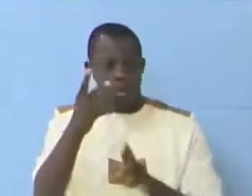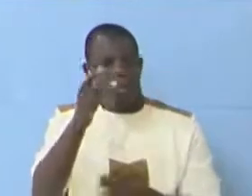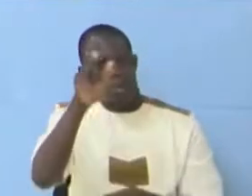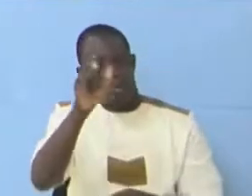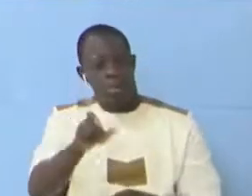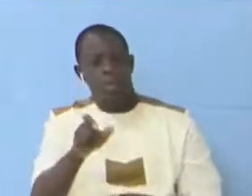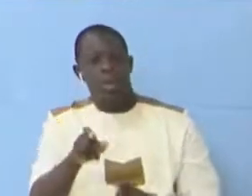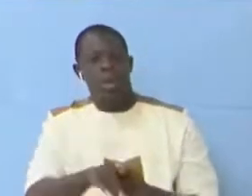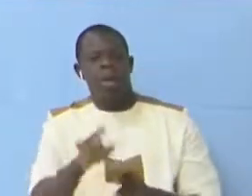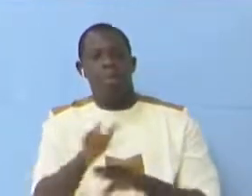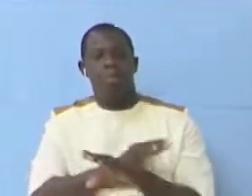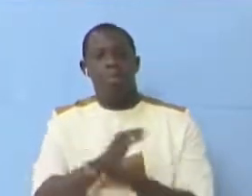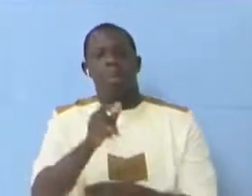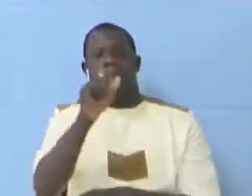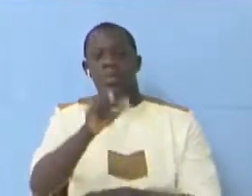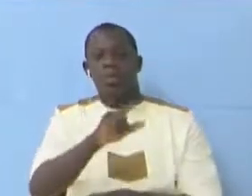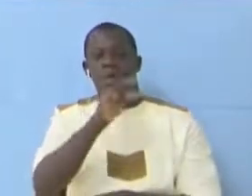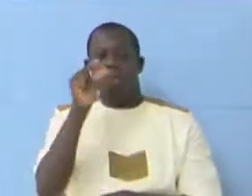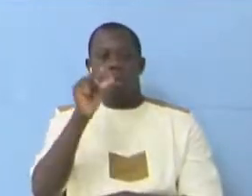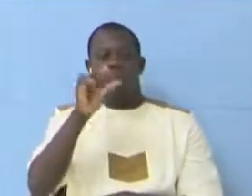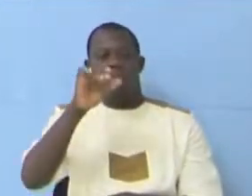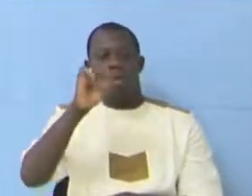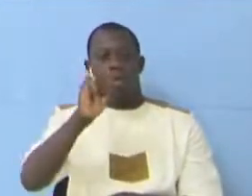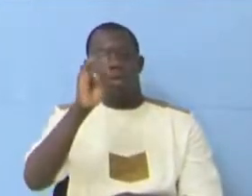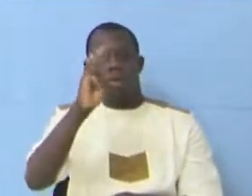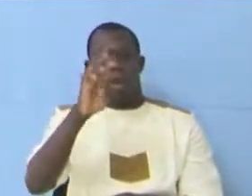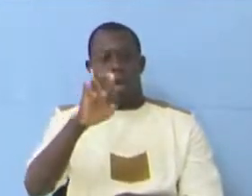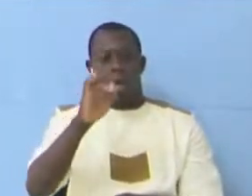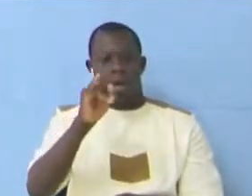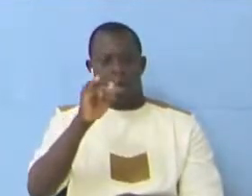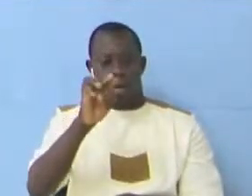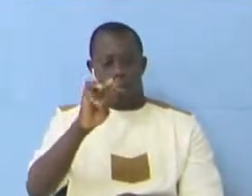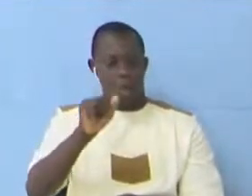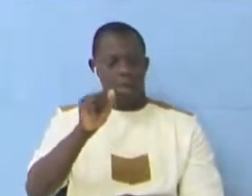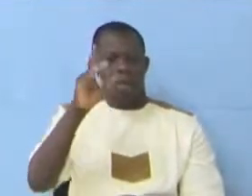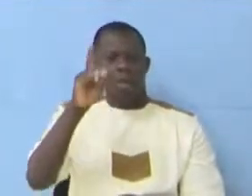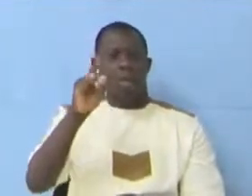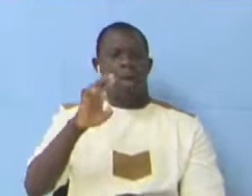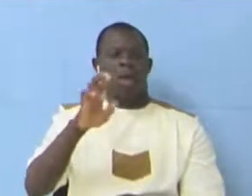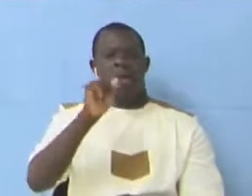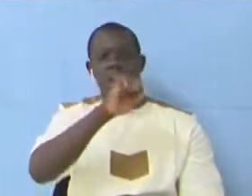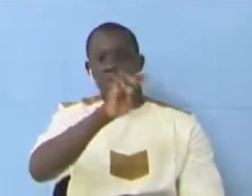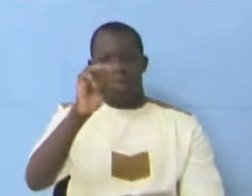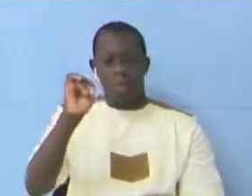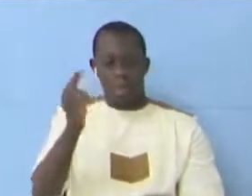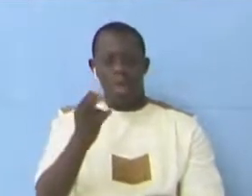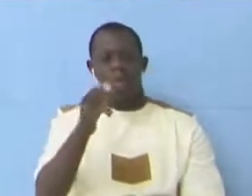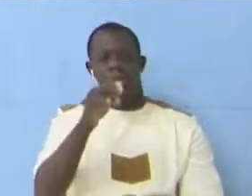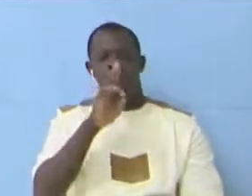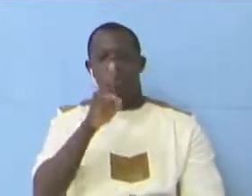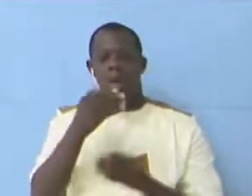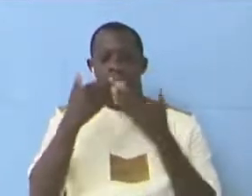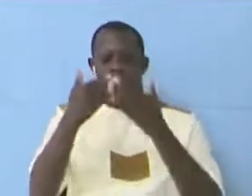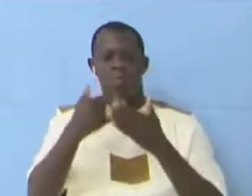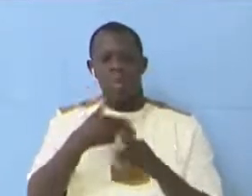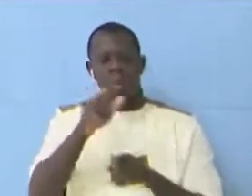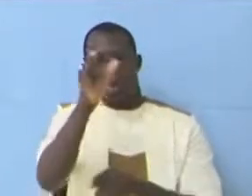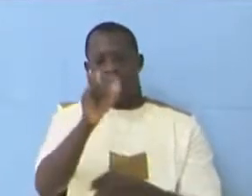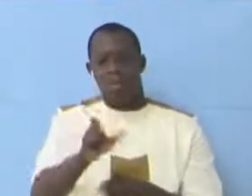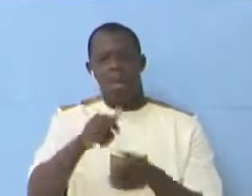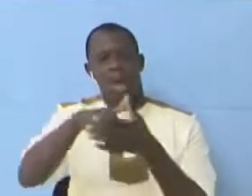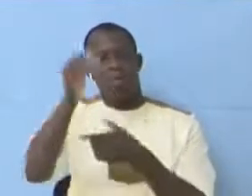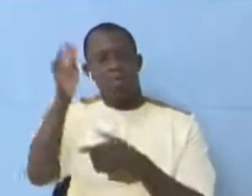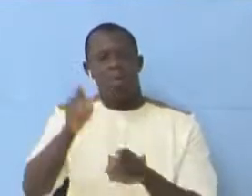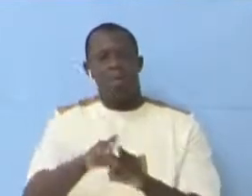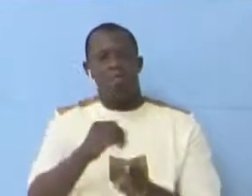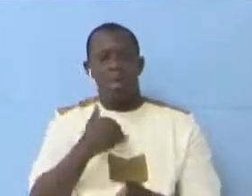was Ibrahima Drame who told me he was outside. Ci la ma Ibrahima Drame moom sax moo ma wax ne mu ngi yoon ci biti. So I asked him